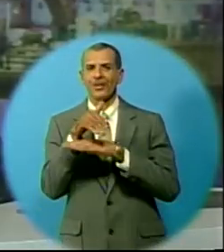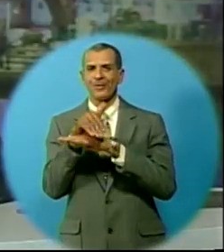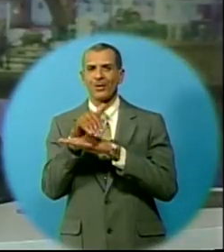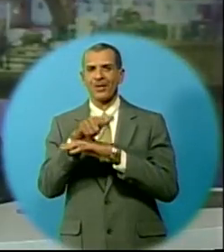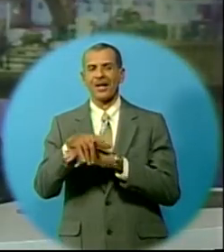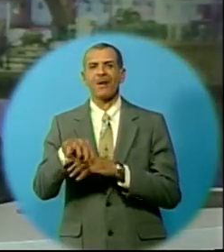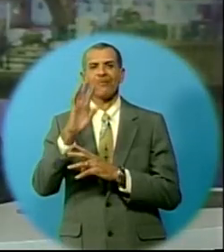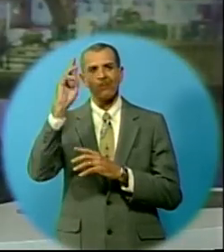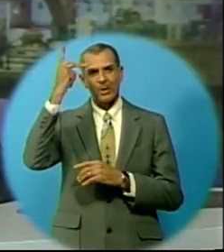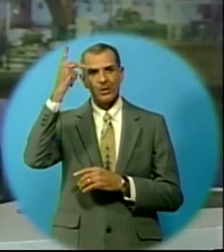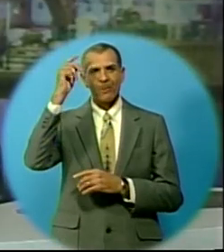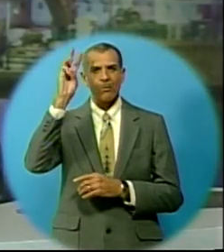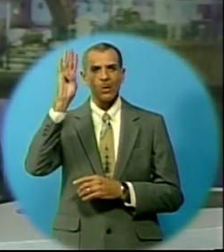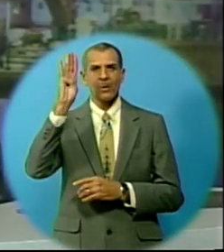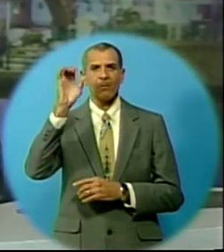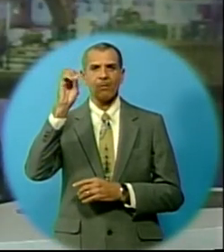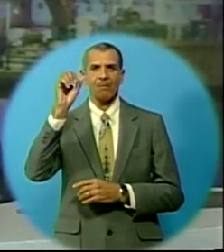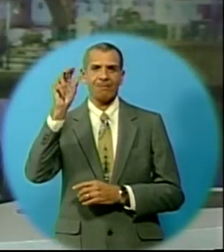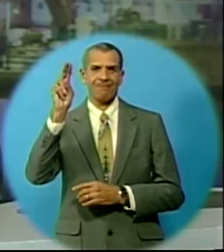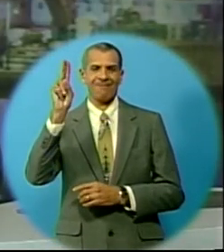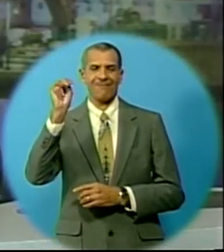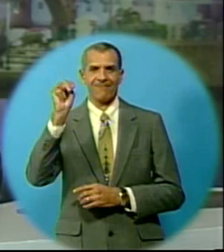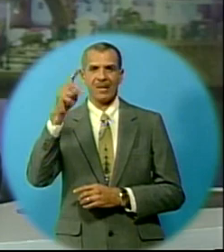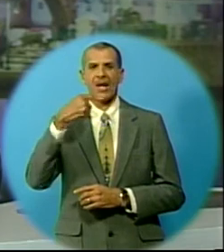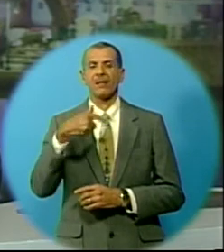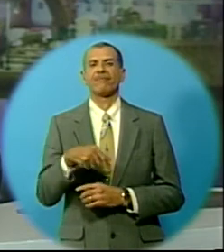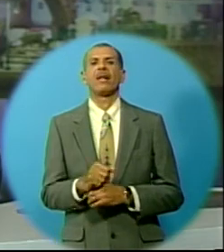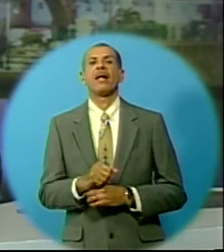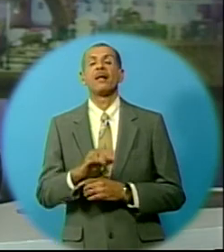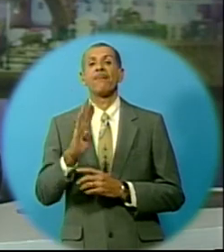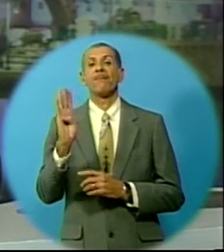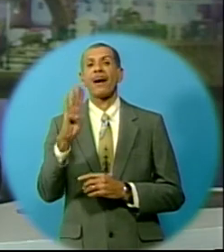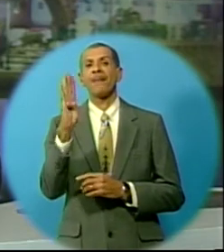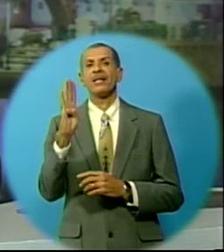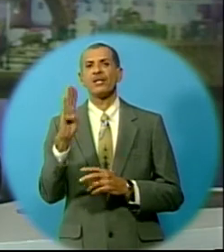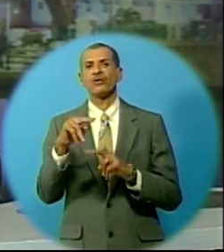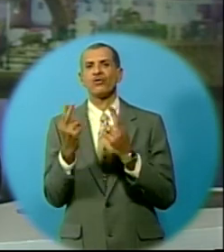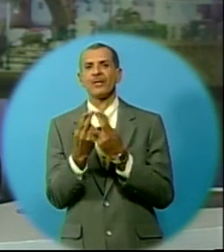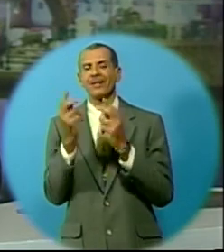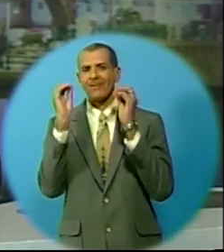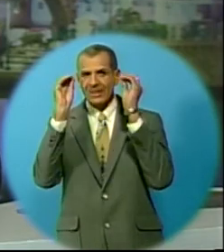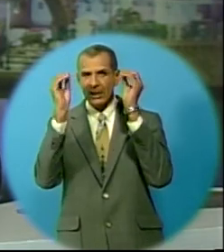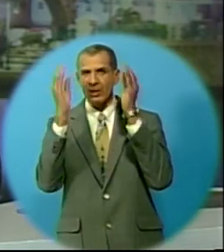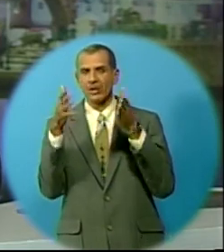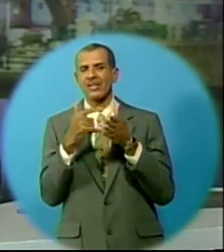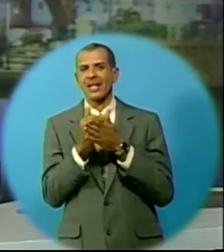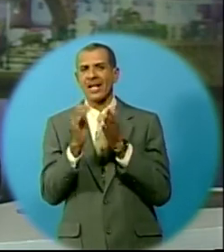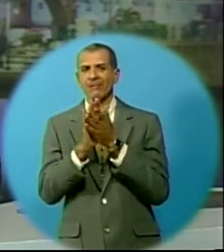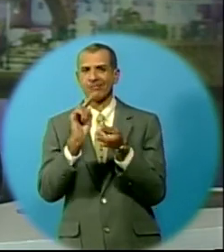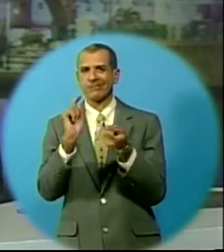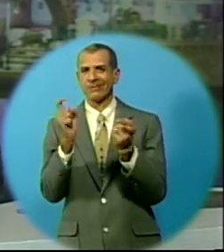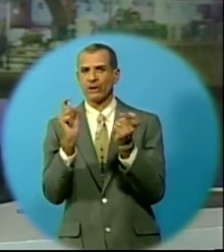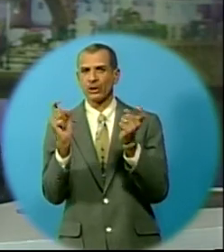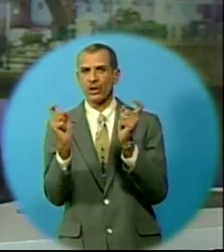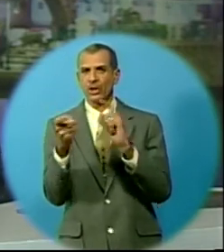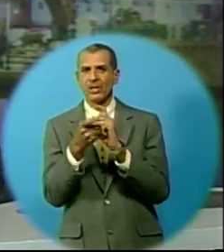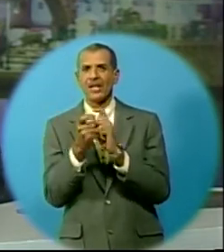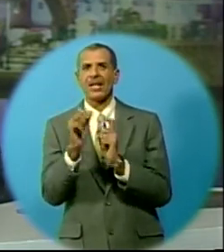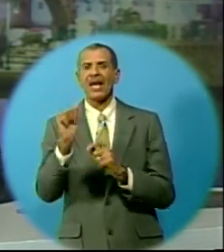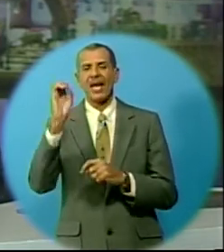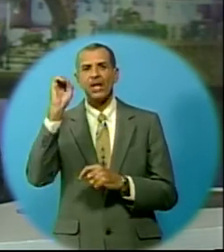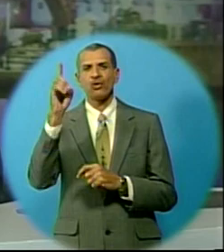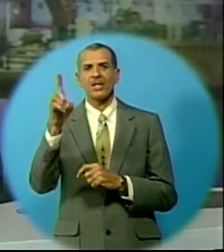A very good evening to you. I'm Pearson Bowen. The Barbados Union of Teachers is calling for extensive changes to the Education